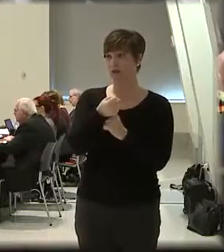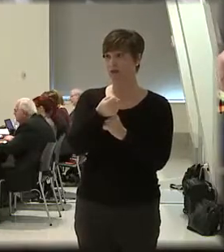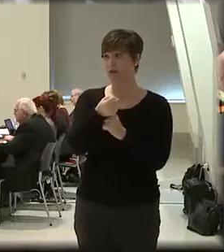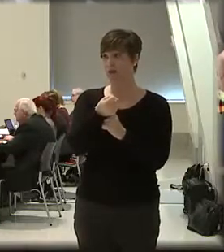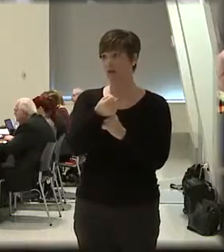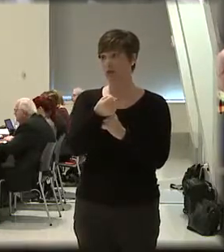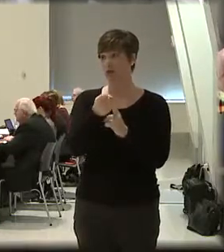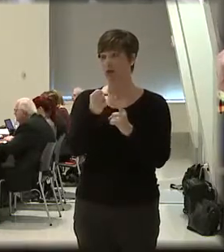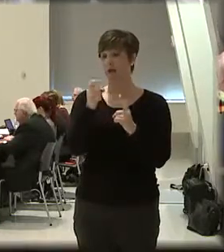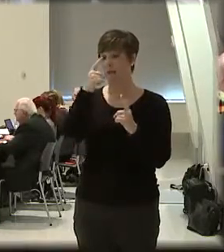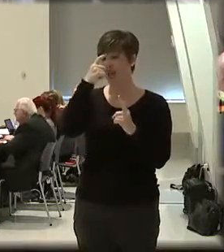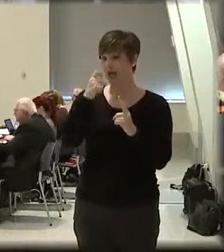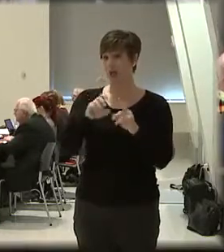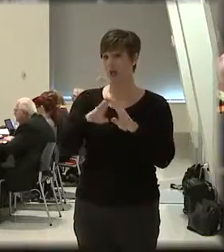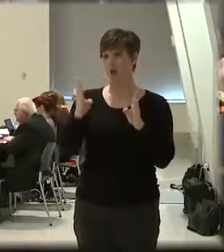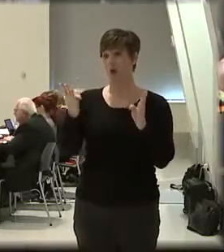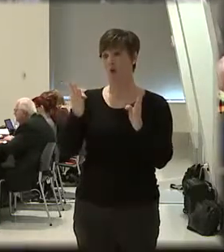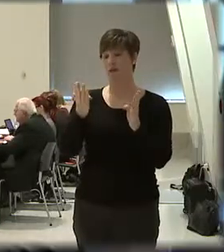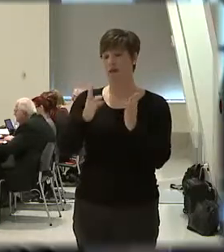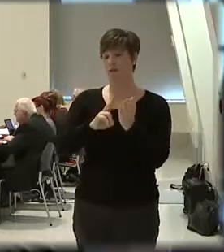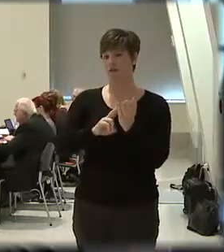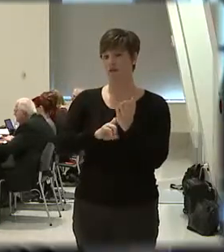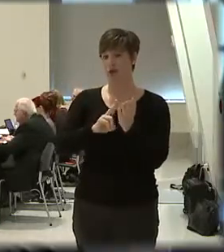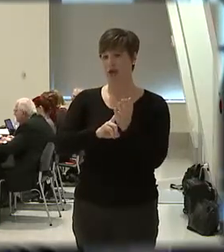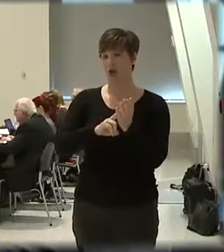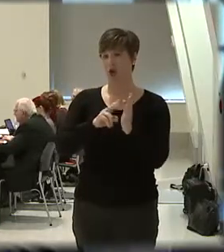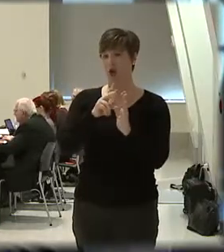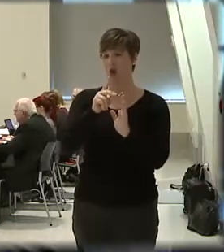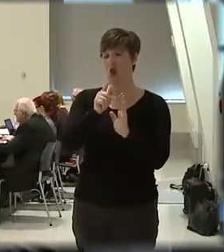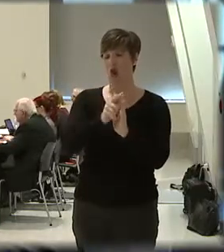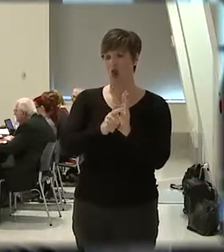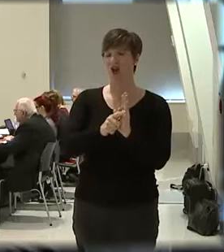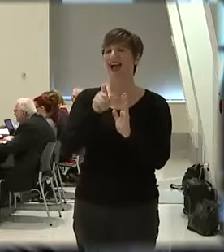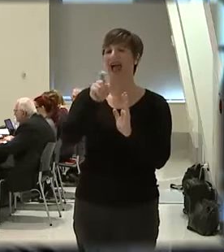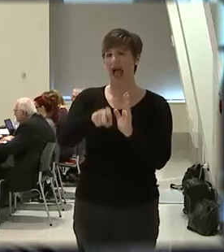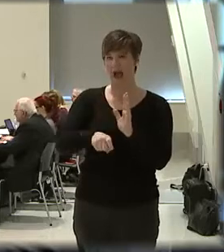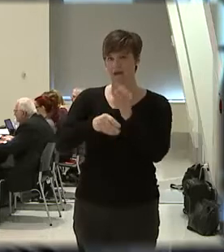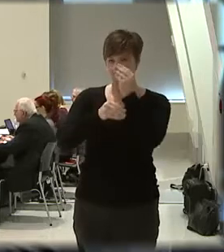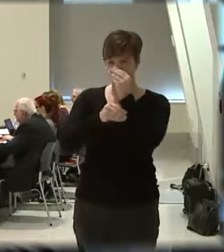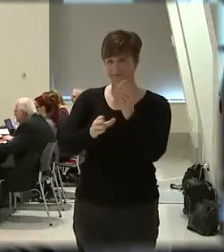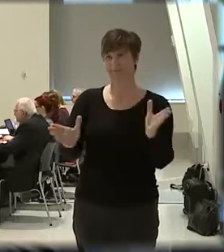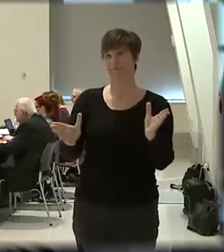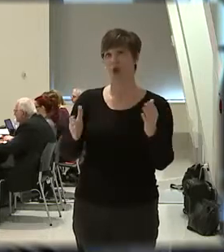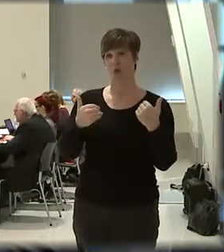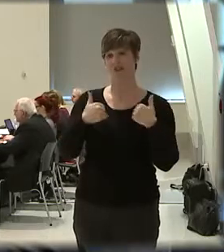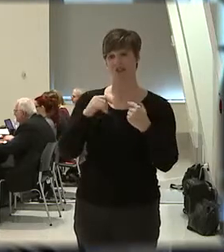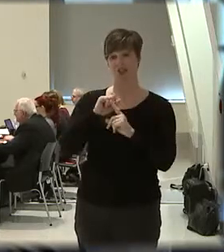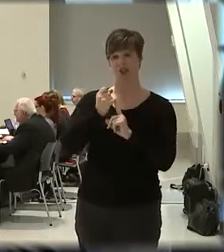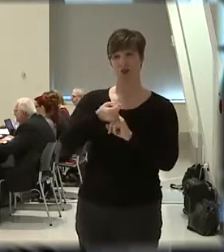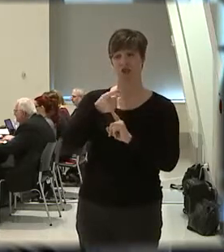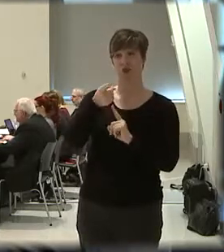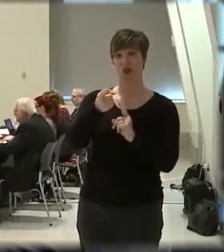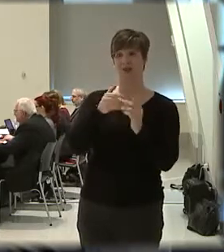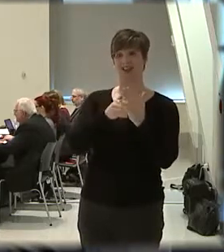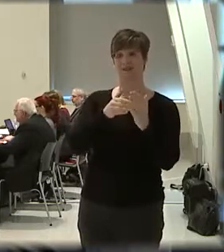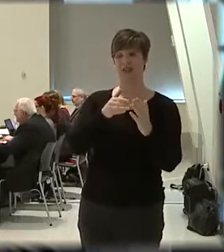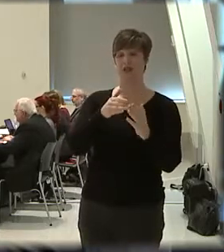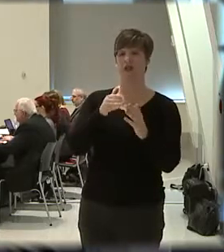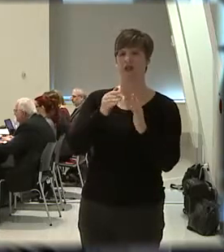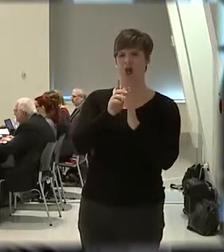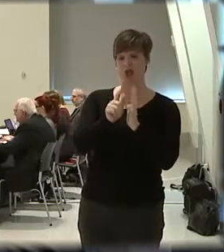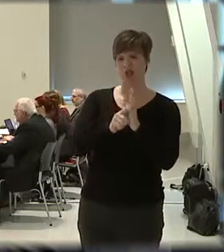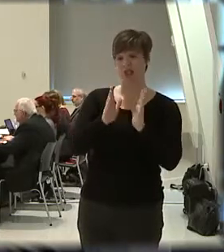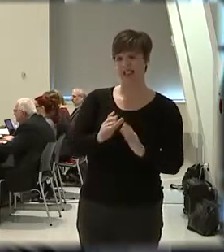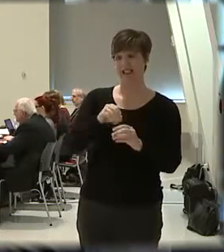to open records laws, those have to be released. We've had instances where defense attorneys, especially in drug